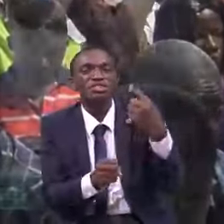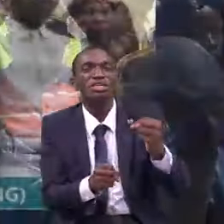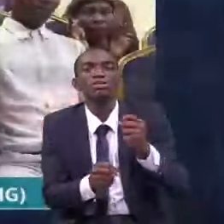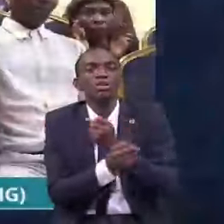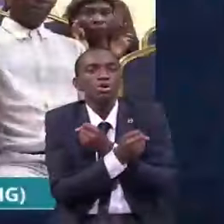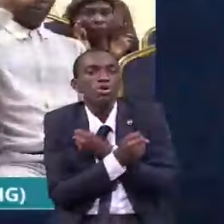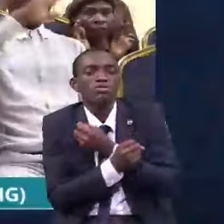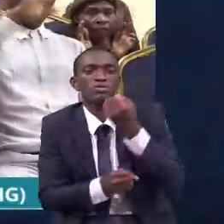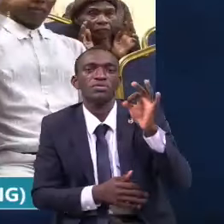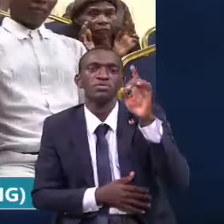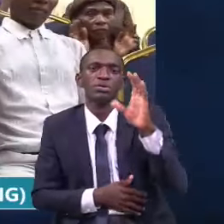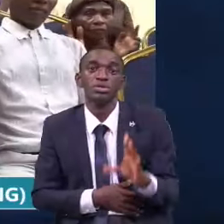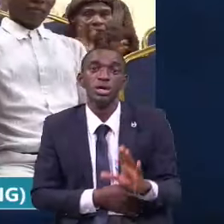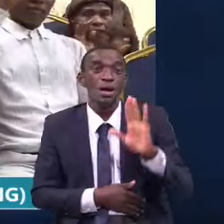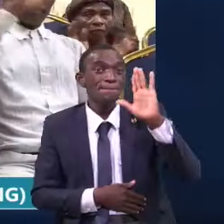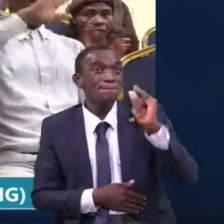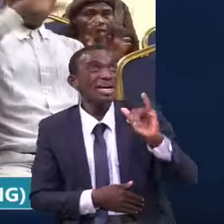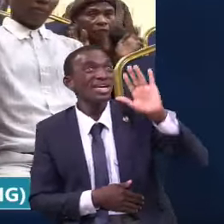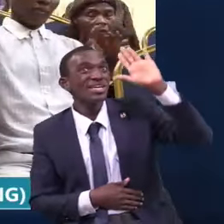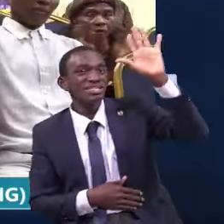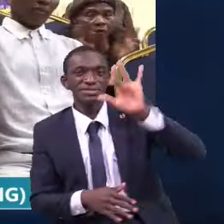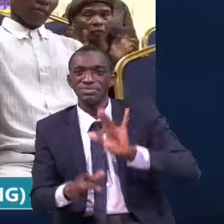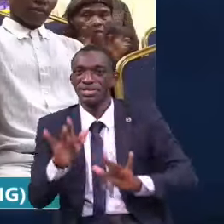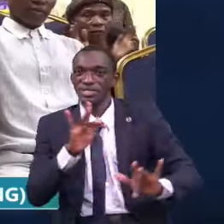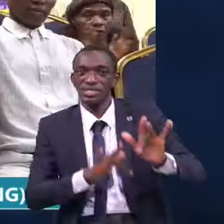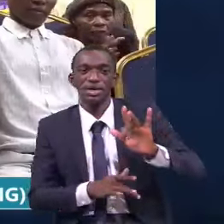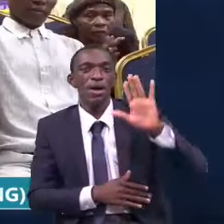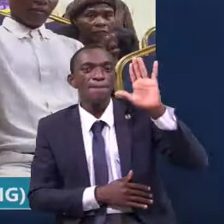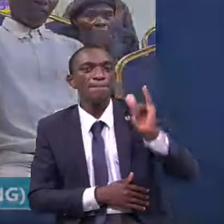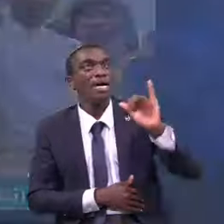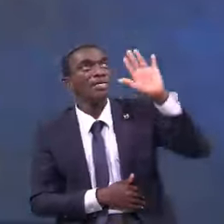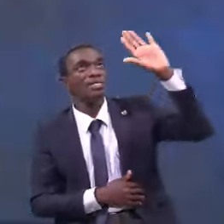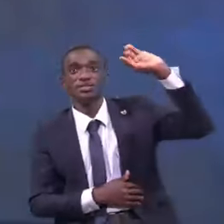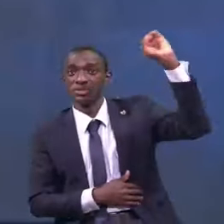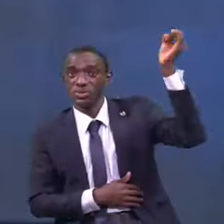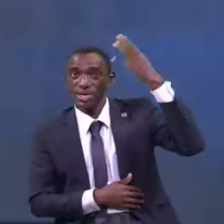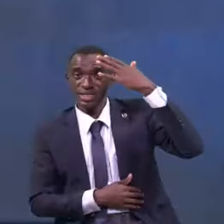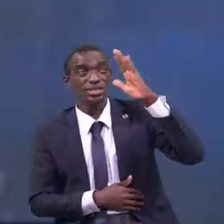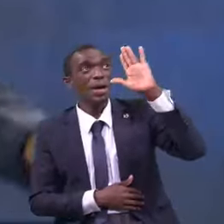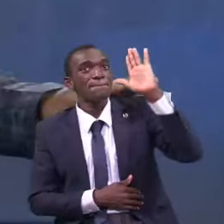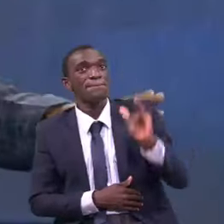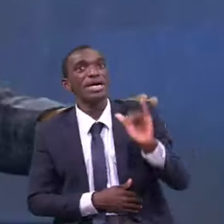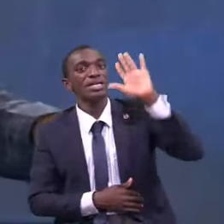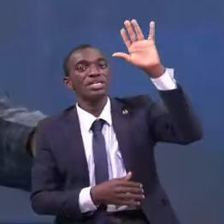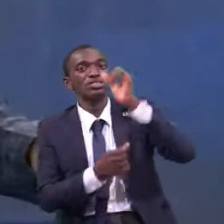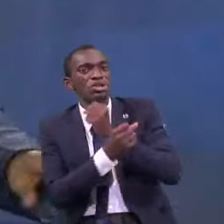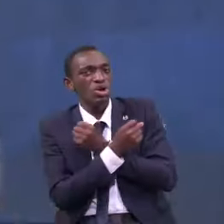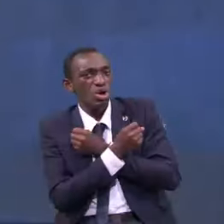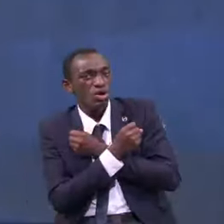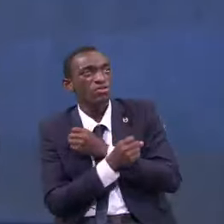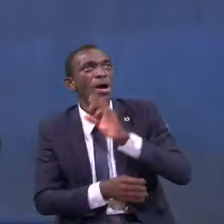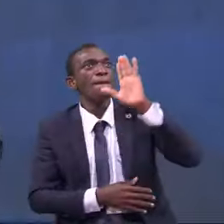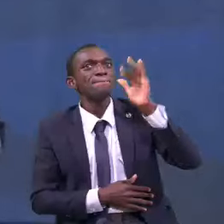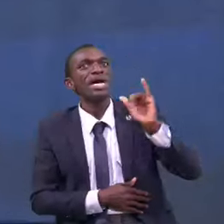By his mercy, by his grace, by his love, by his